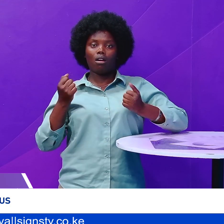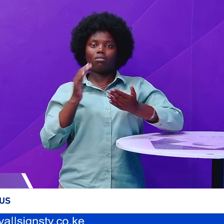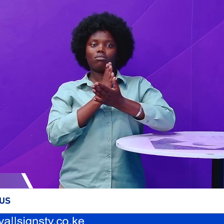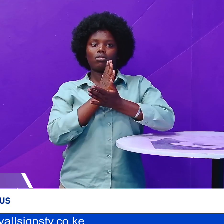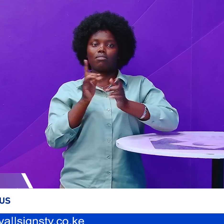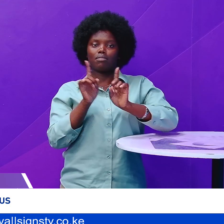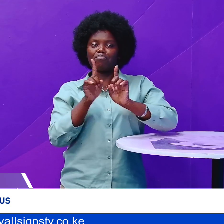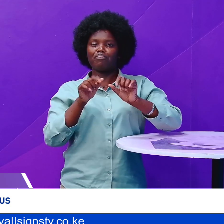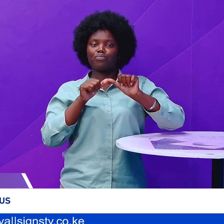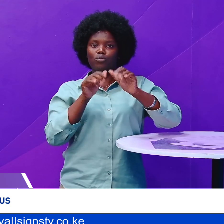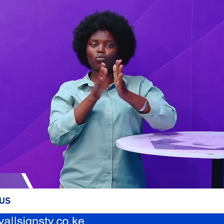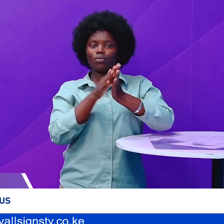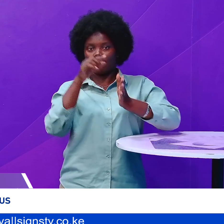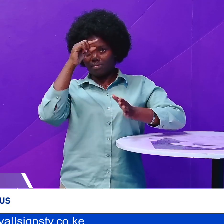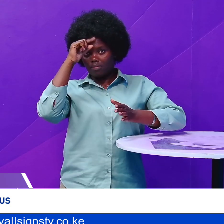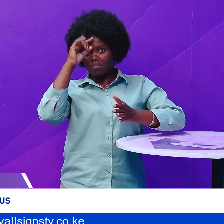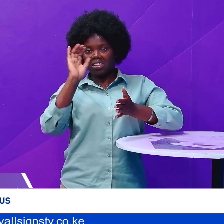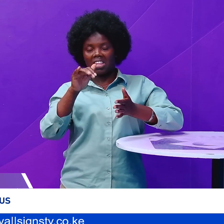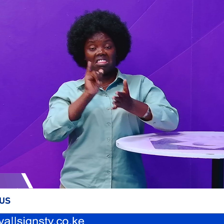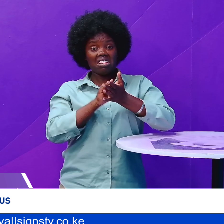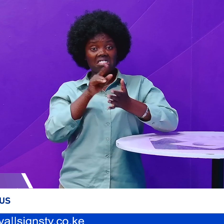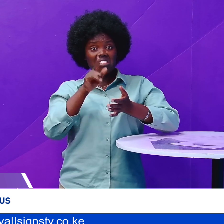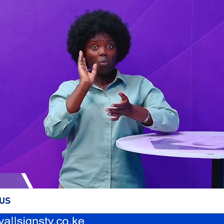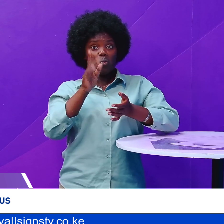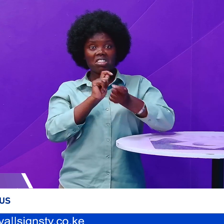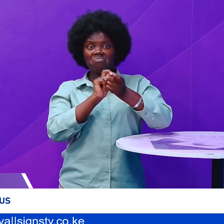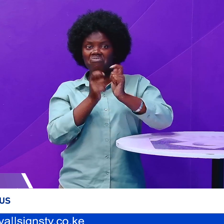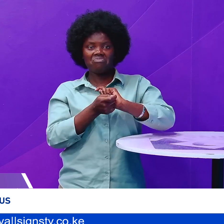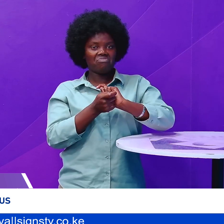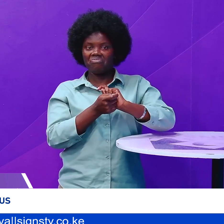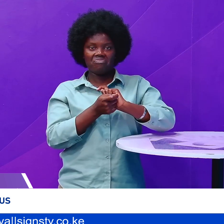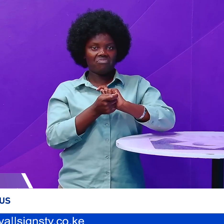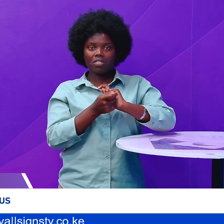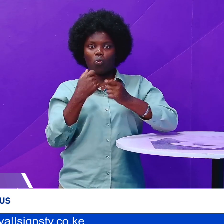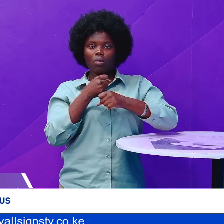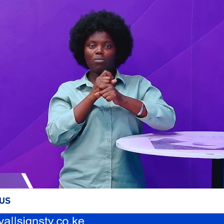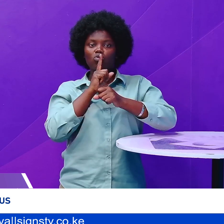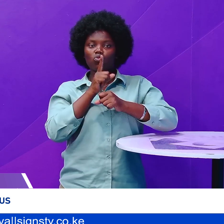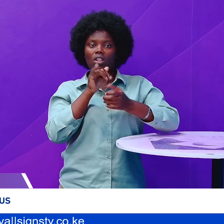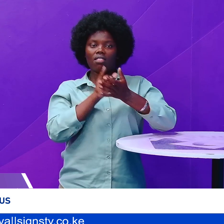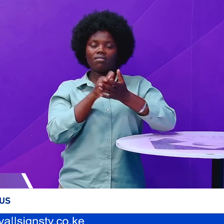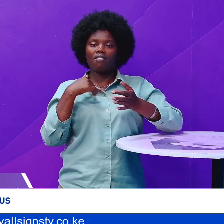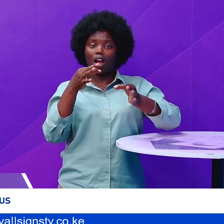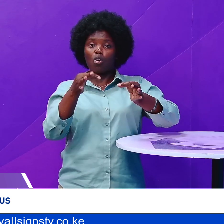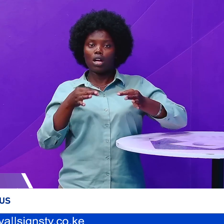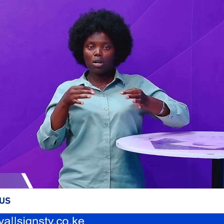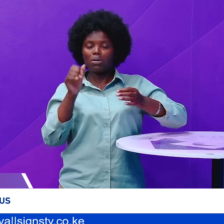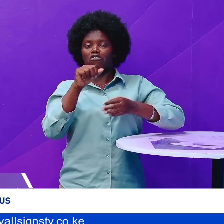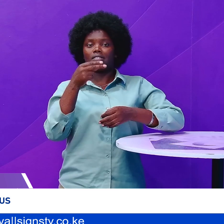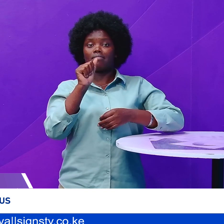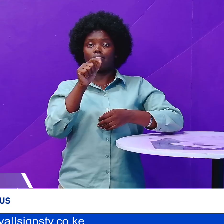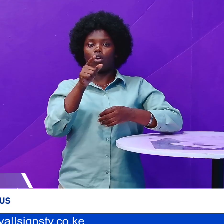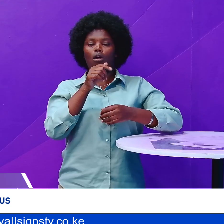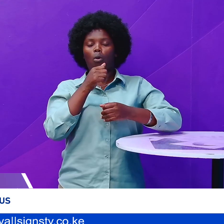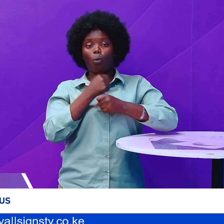blackmail to derail efforts to fight corruption within the health sector.